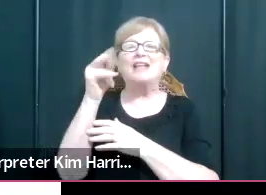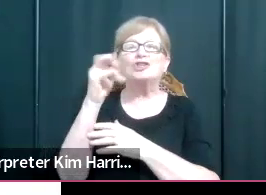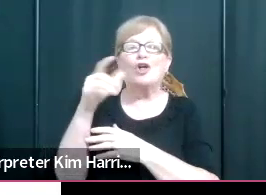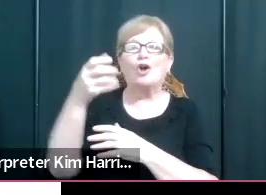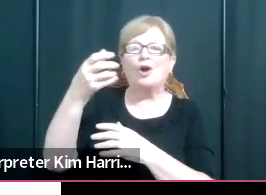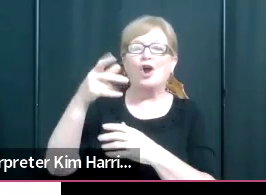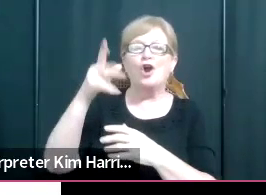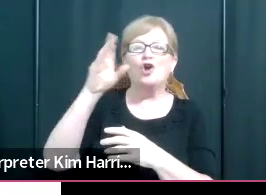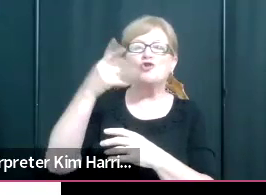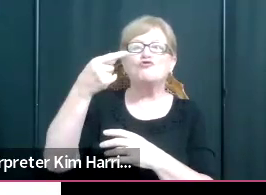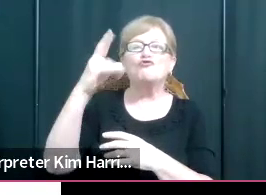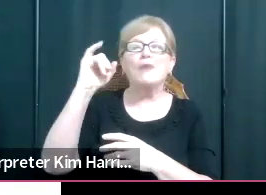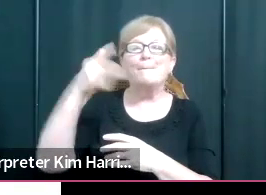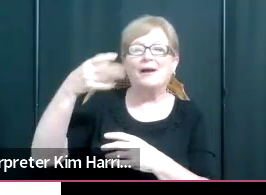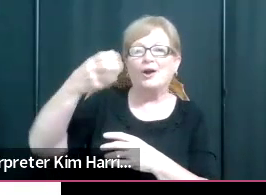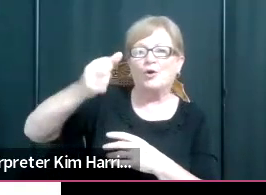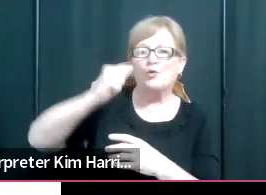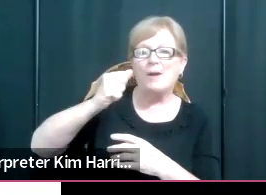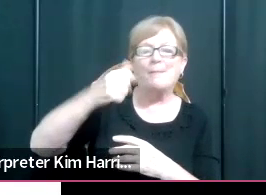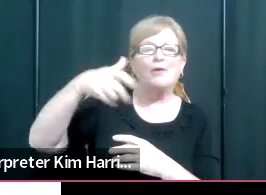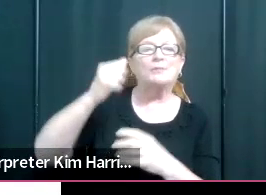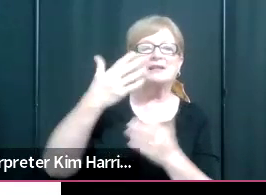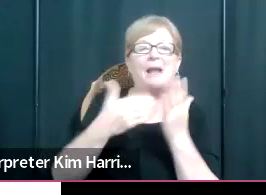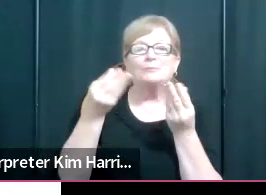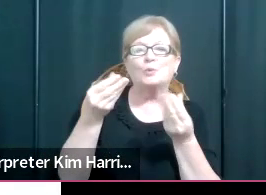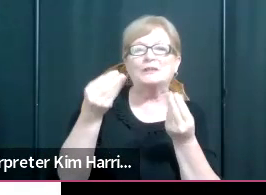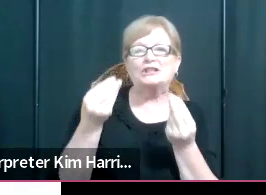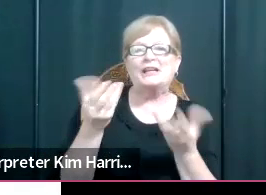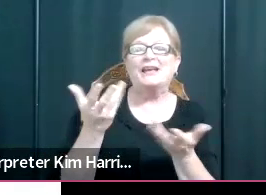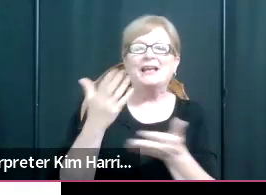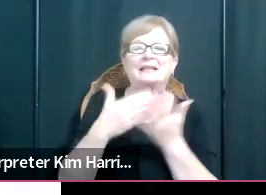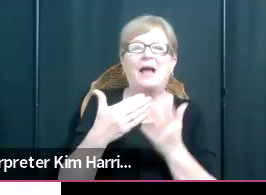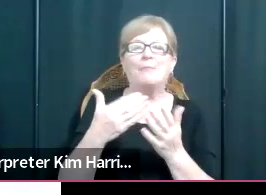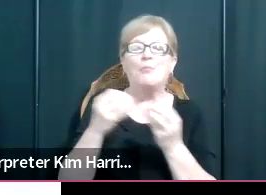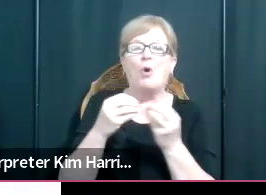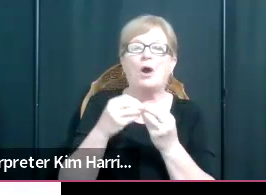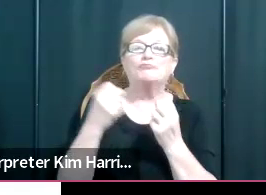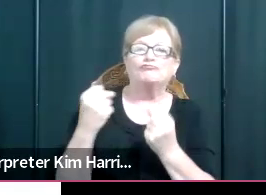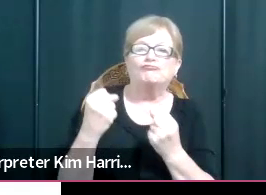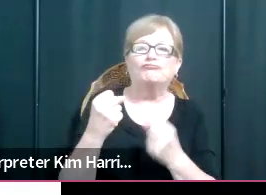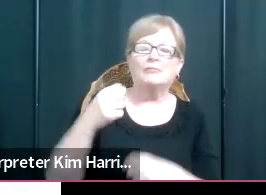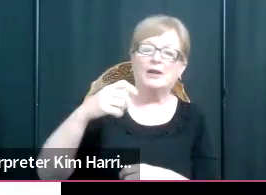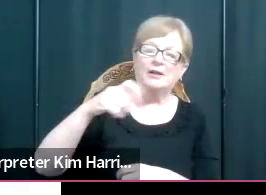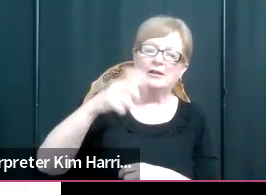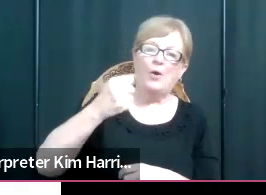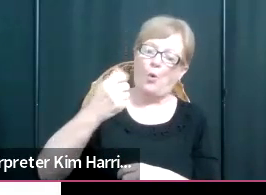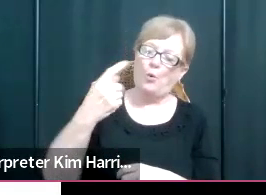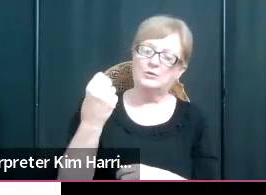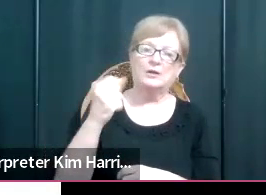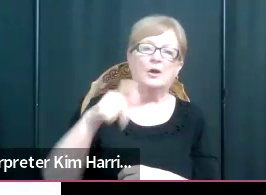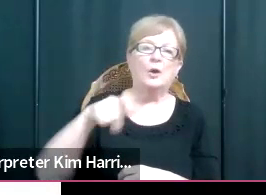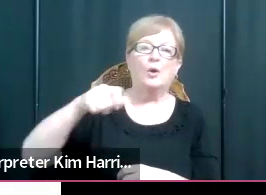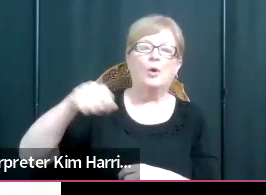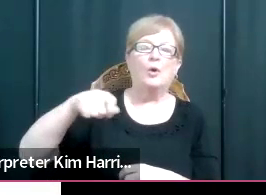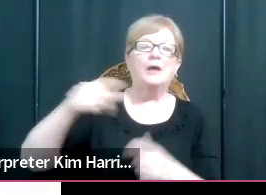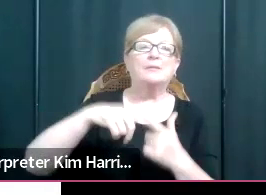bit squishier. Some of them are a little bit more stable. There's the writing bird, the